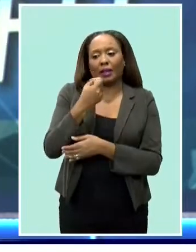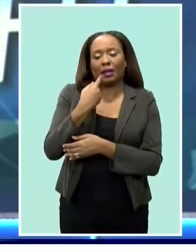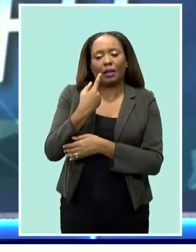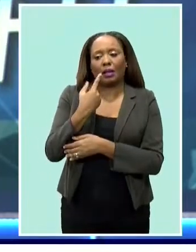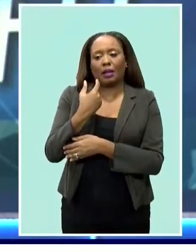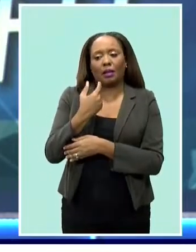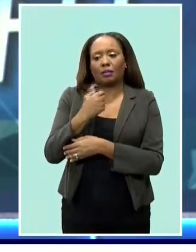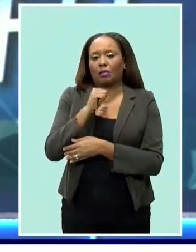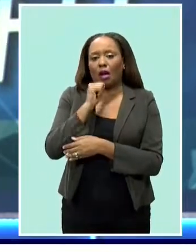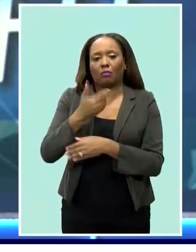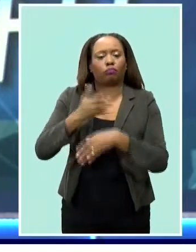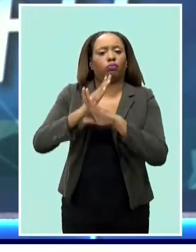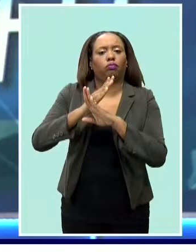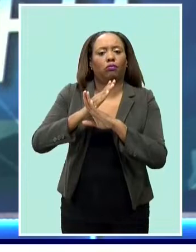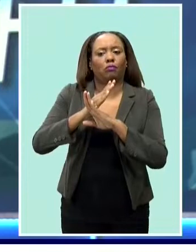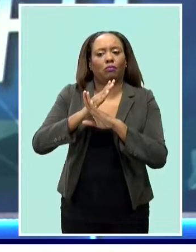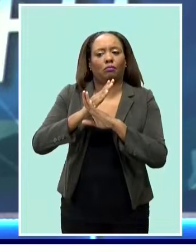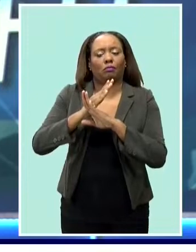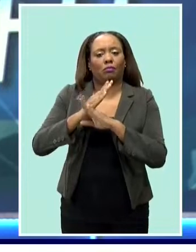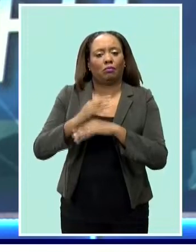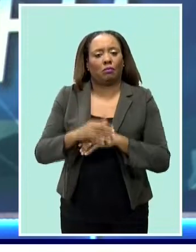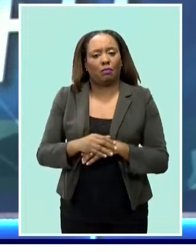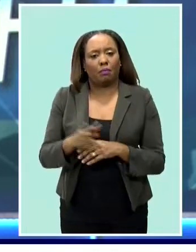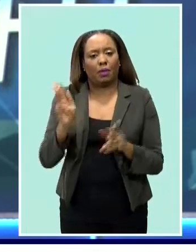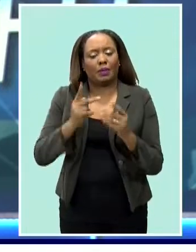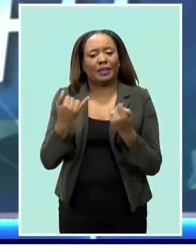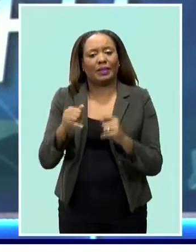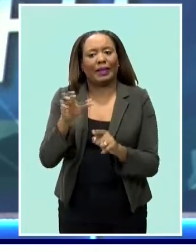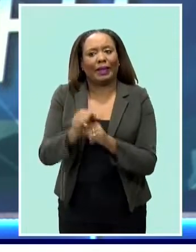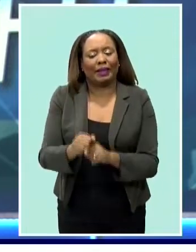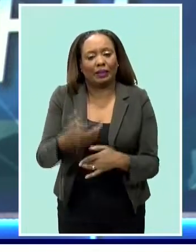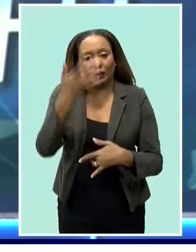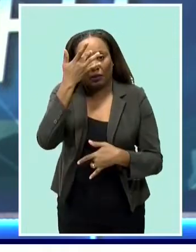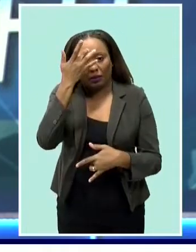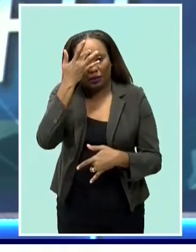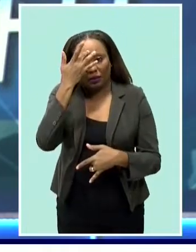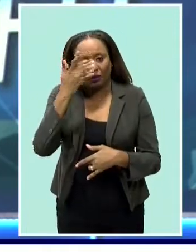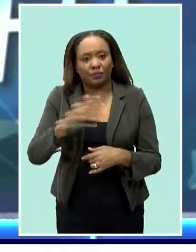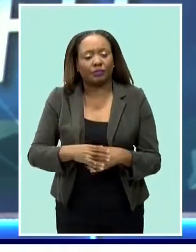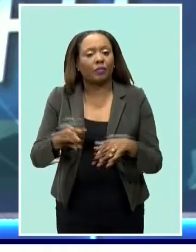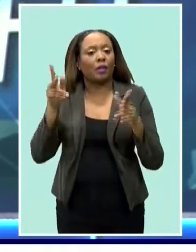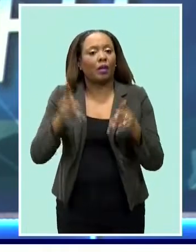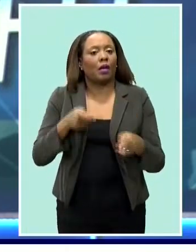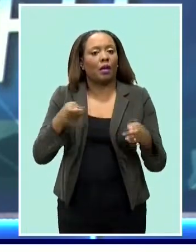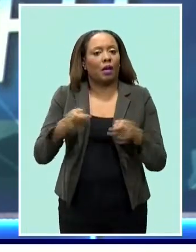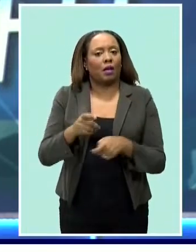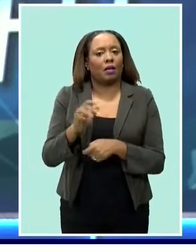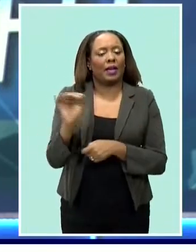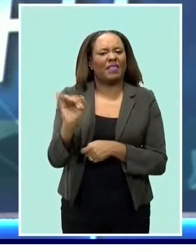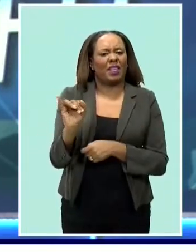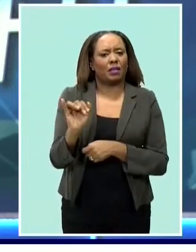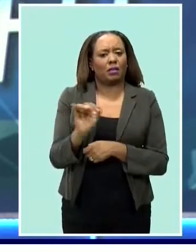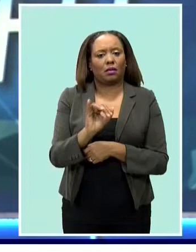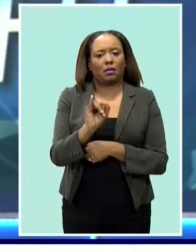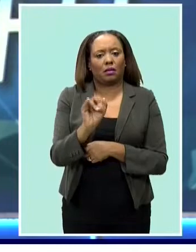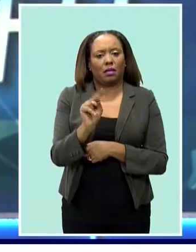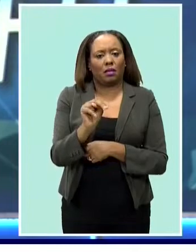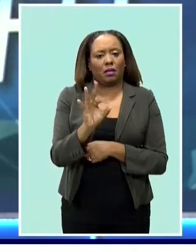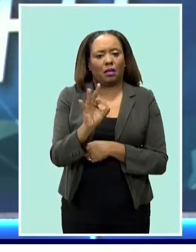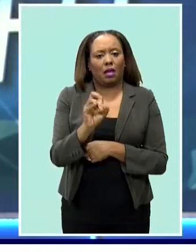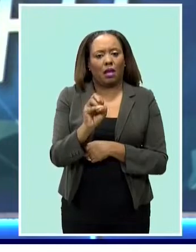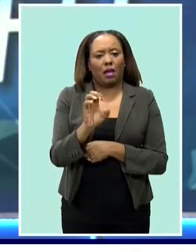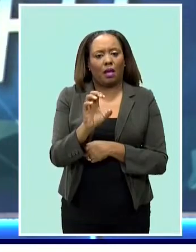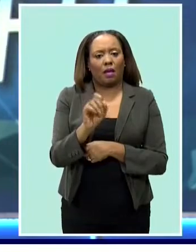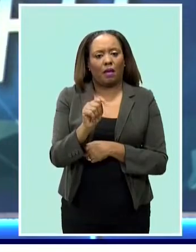them. That's according to Dr. Corey Ford, the head of infection control at the QEH. He says the hospital's National Action Plan